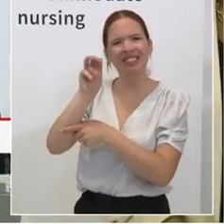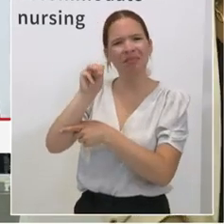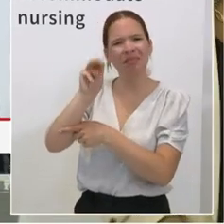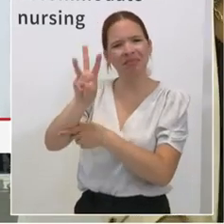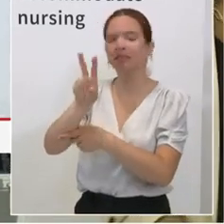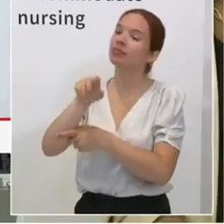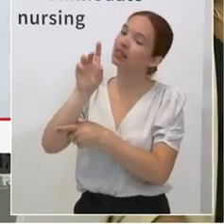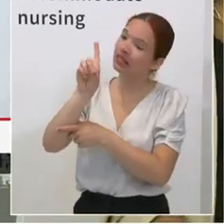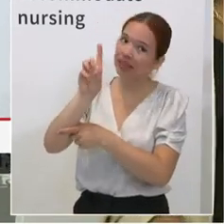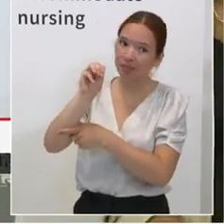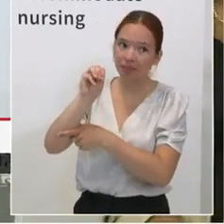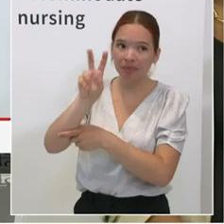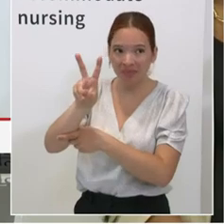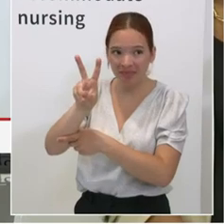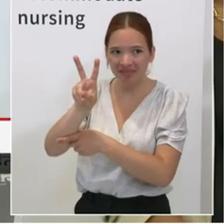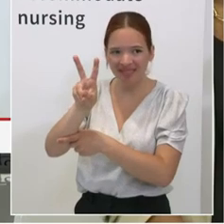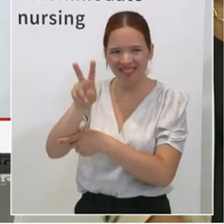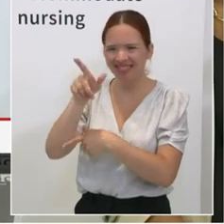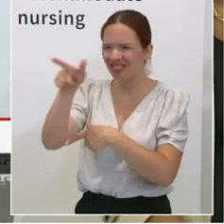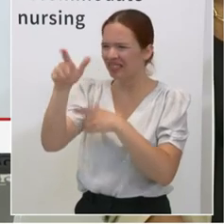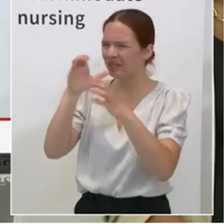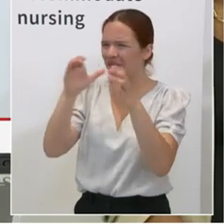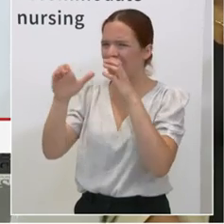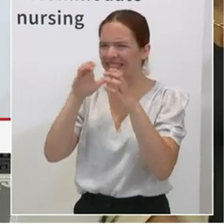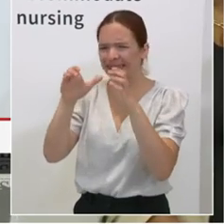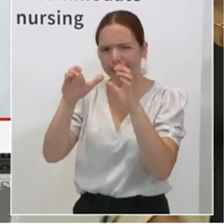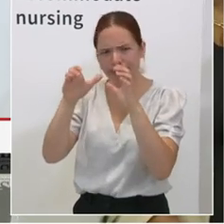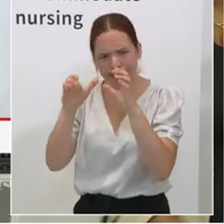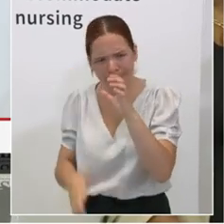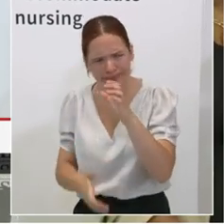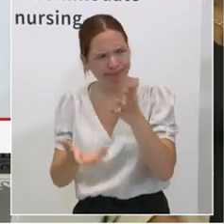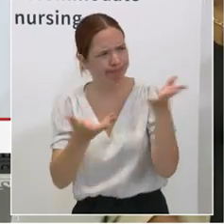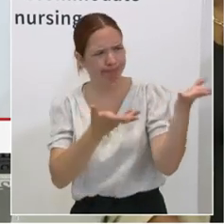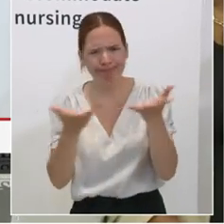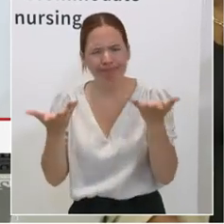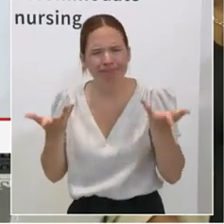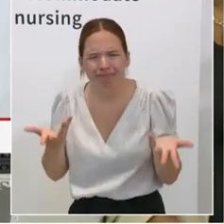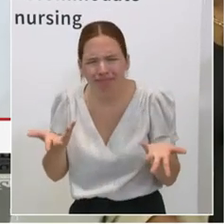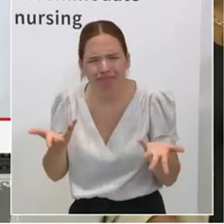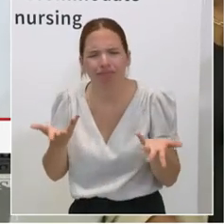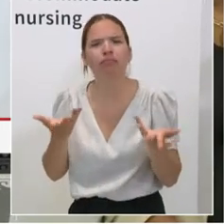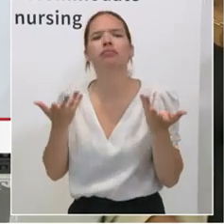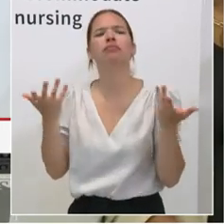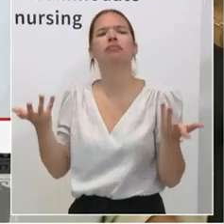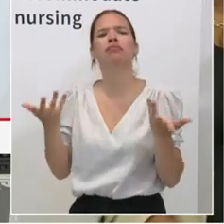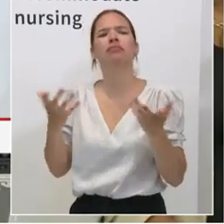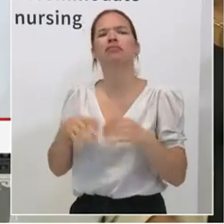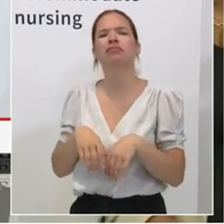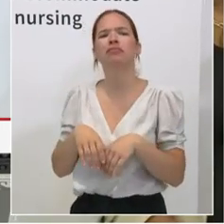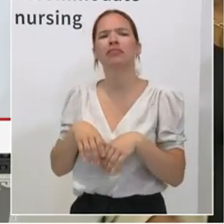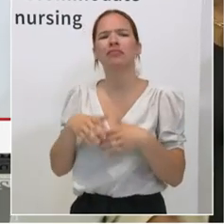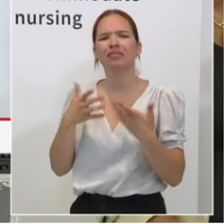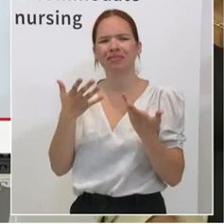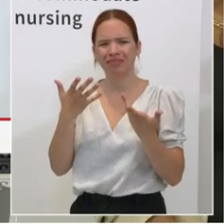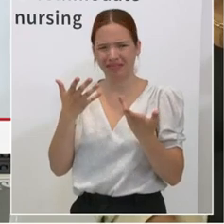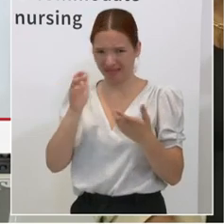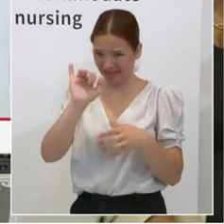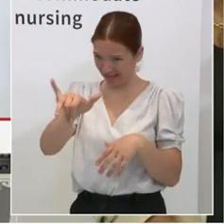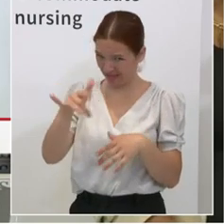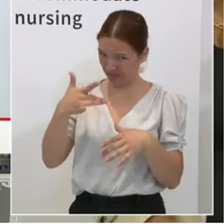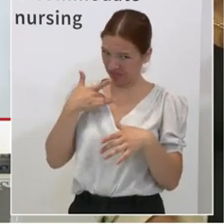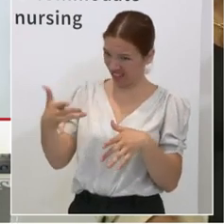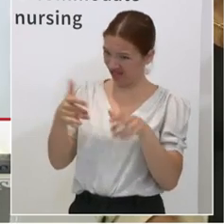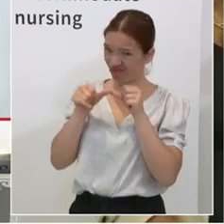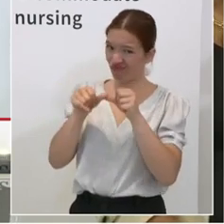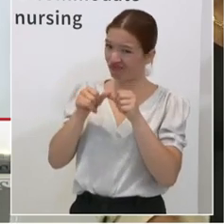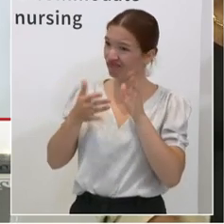did not. Well, and this is what I kind of want to know. So if they knew, were proper protocols followed? If not, why not? Why